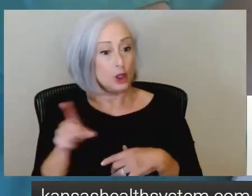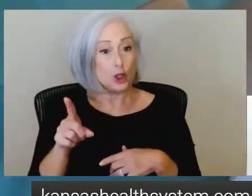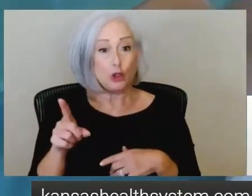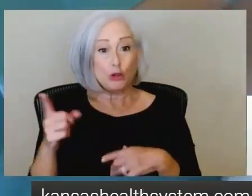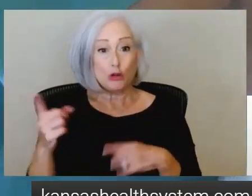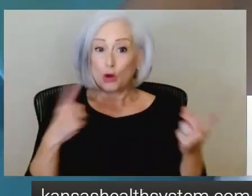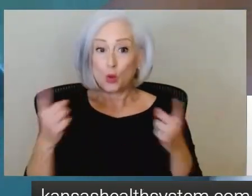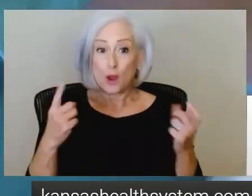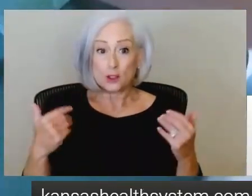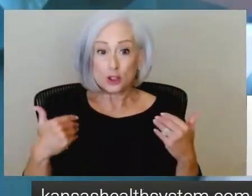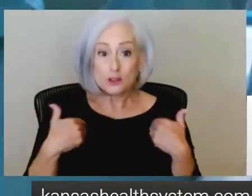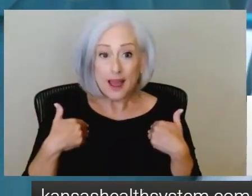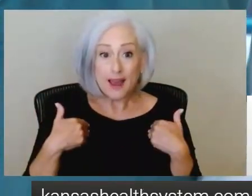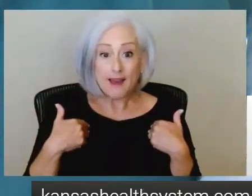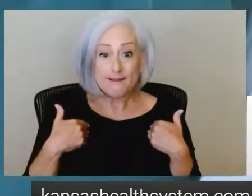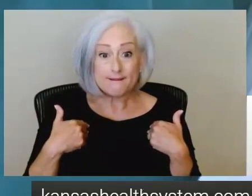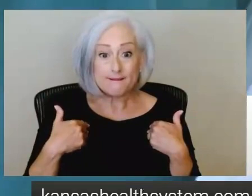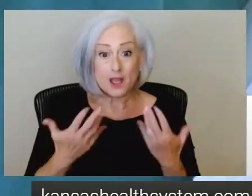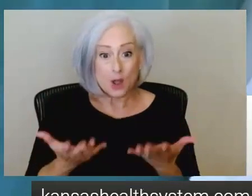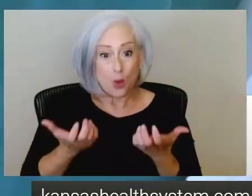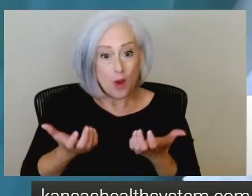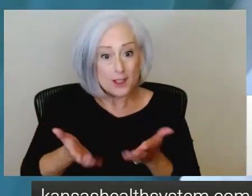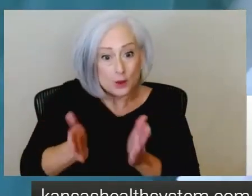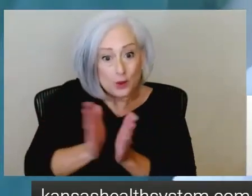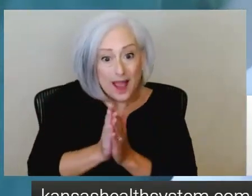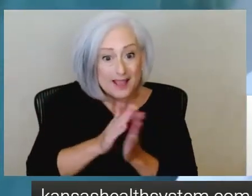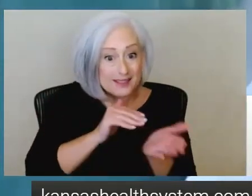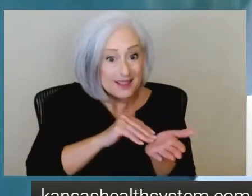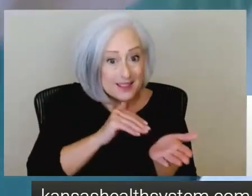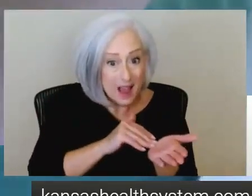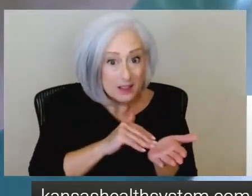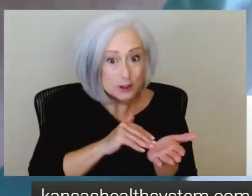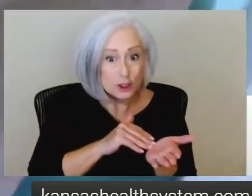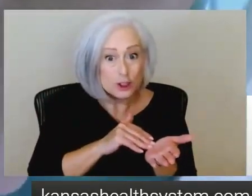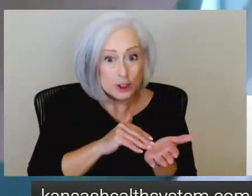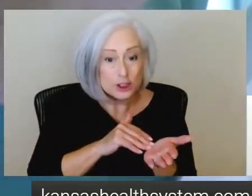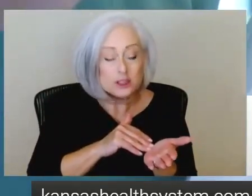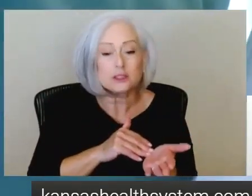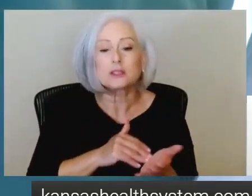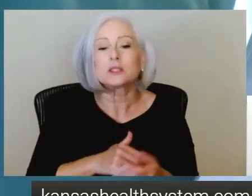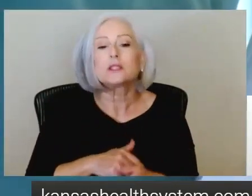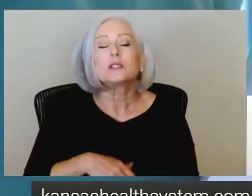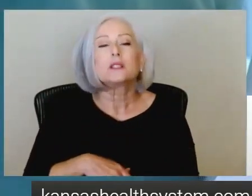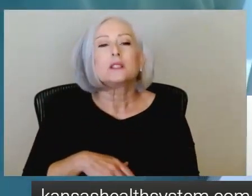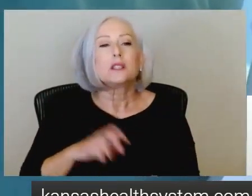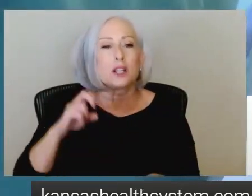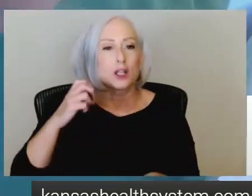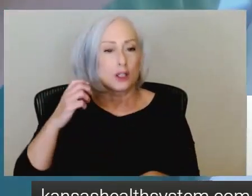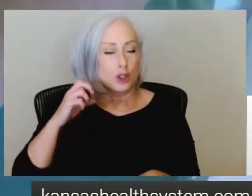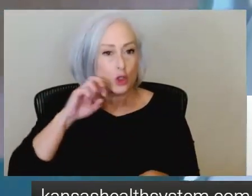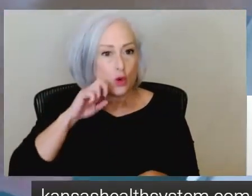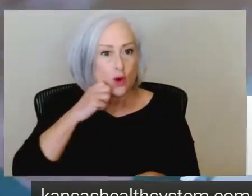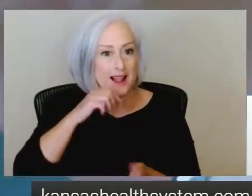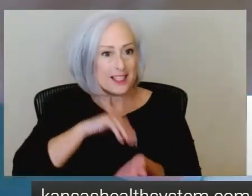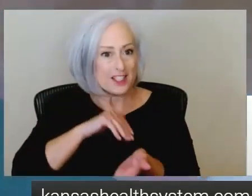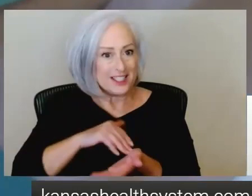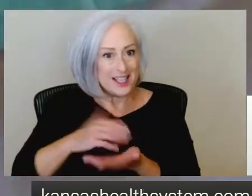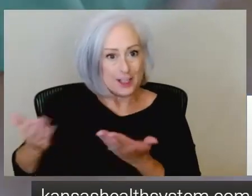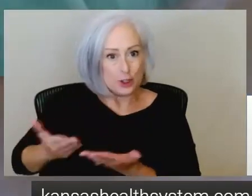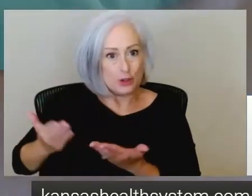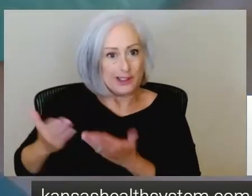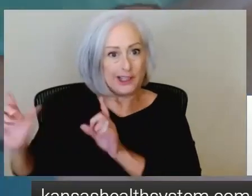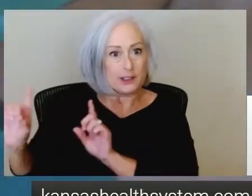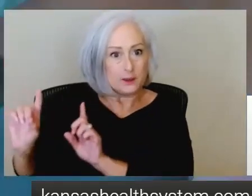me to chime in and ask the doctors, I still have our neurologist, Dr. Sharma, next to me. We're out of the shot, but we're watching